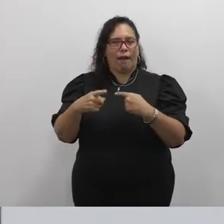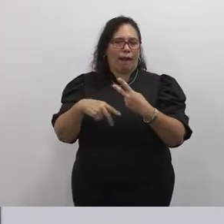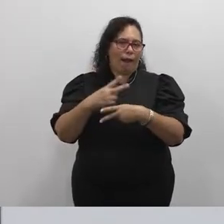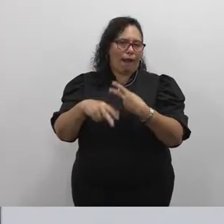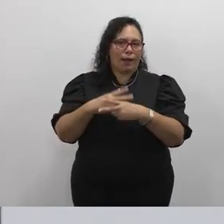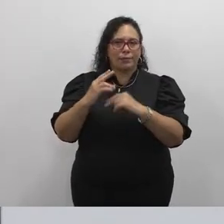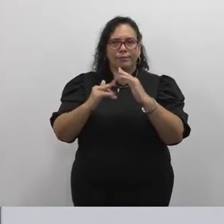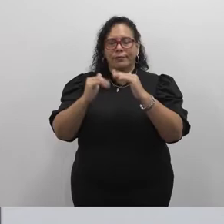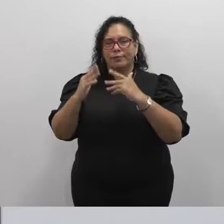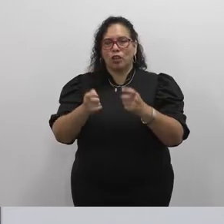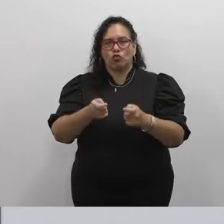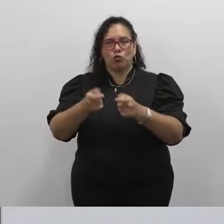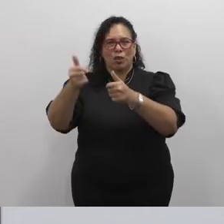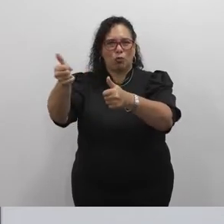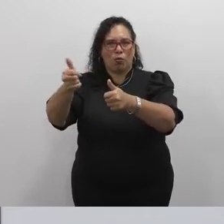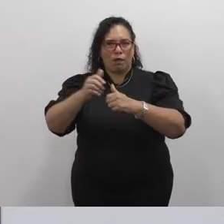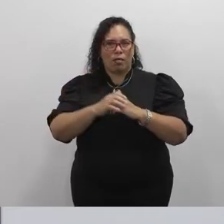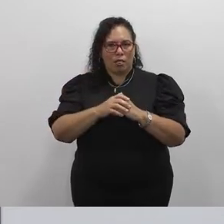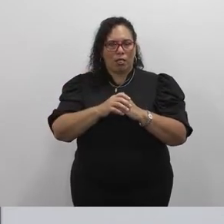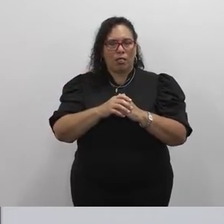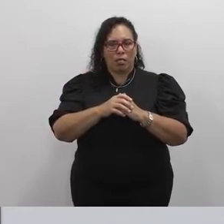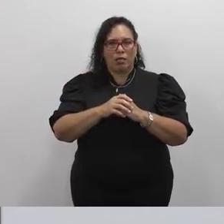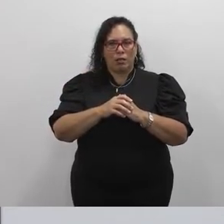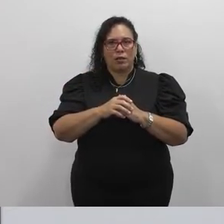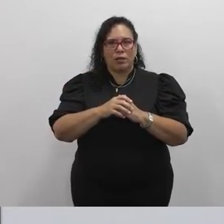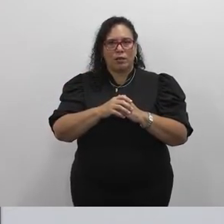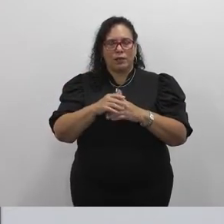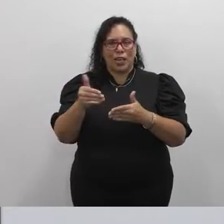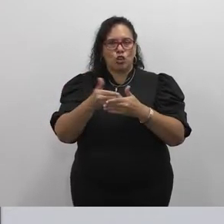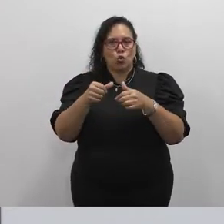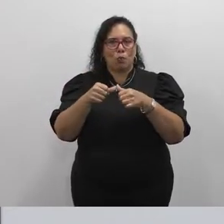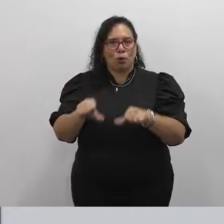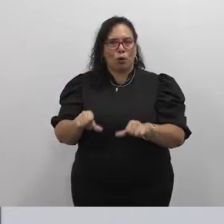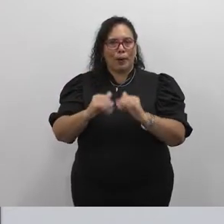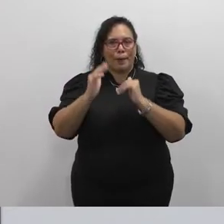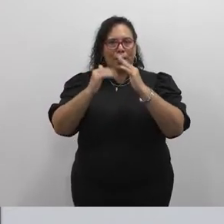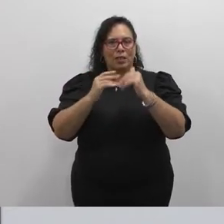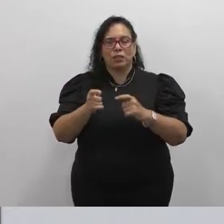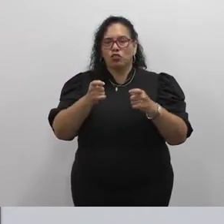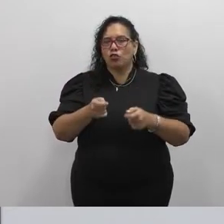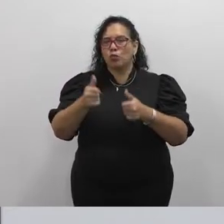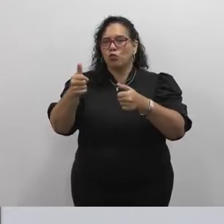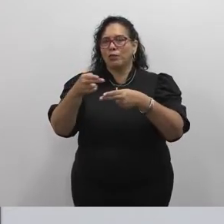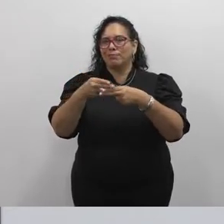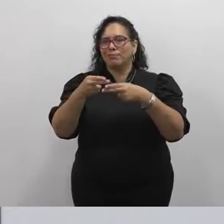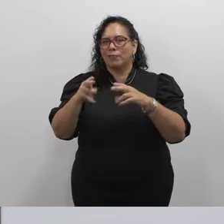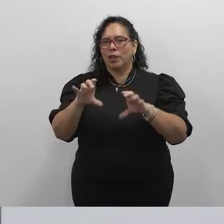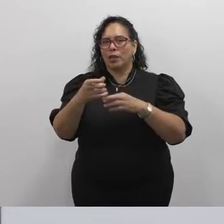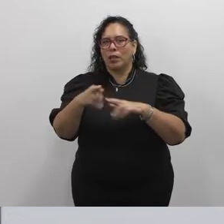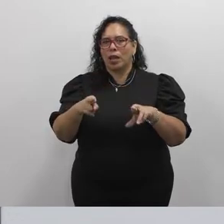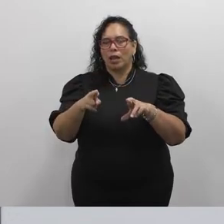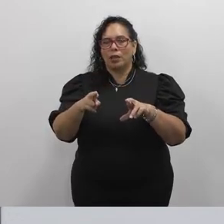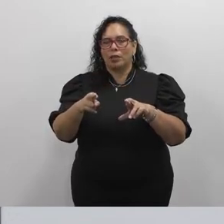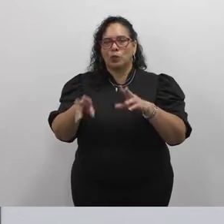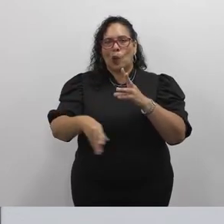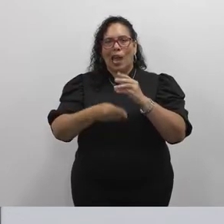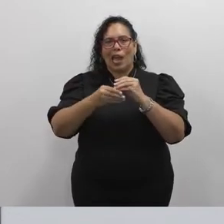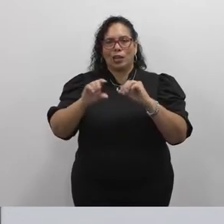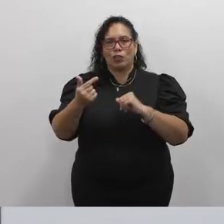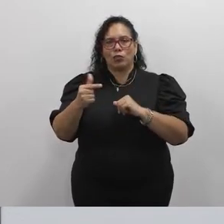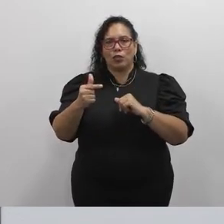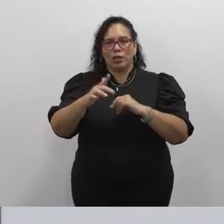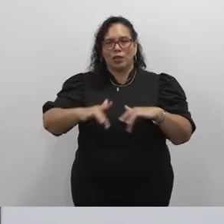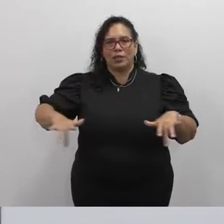could embark on with removal of portables in addition of new permanent buildings, removal of portables in addition of green space or outdoor learning